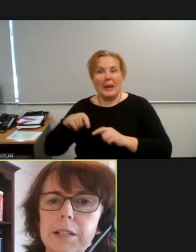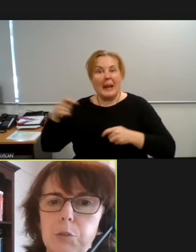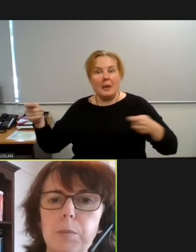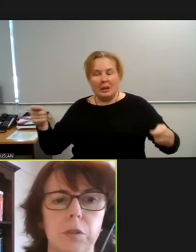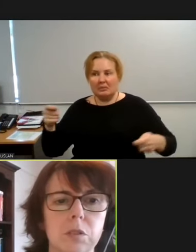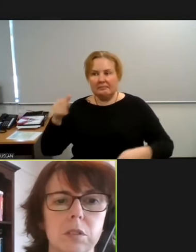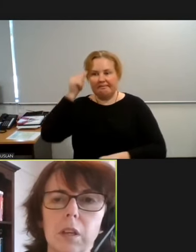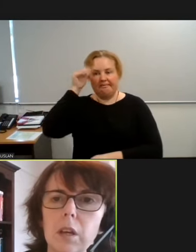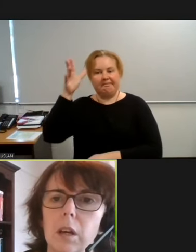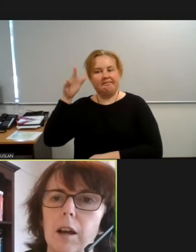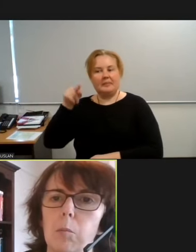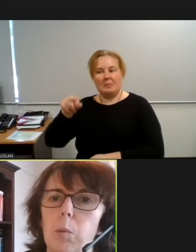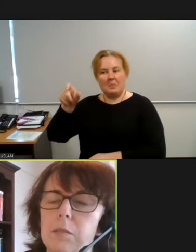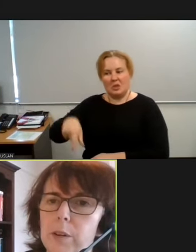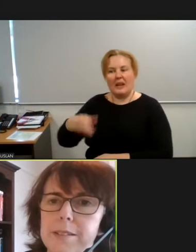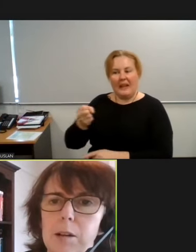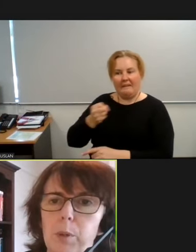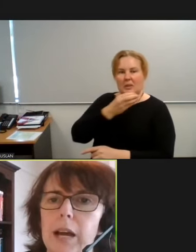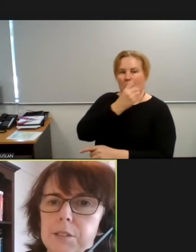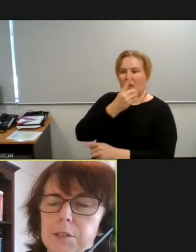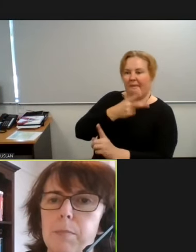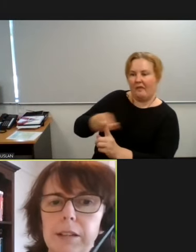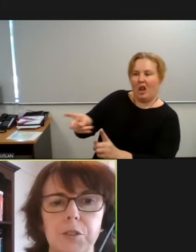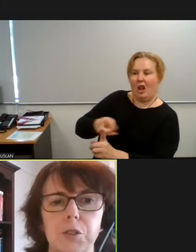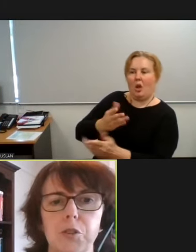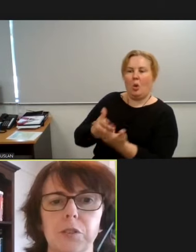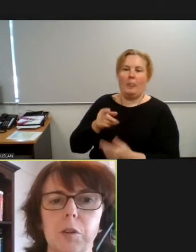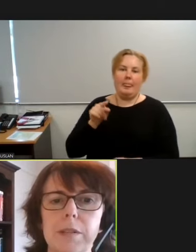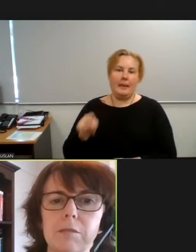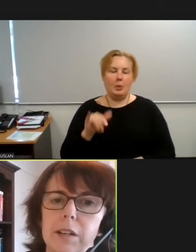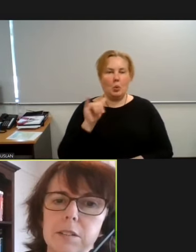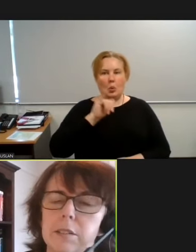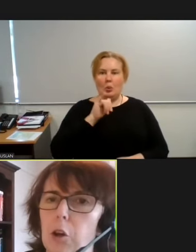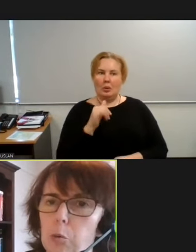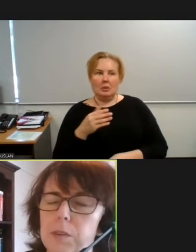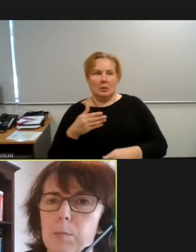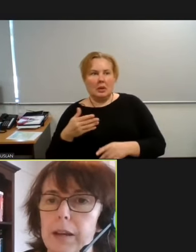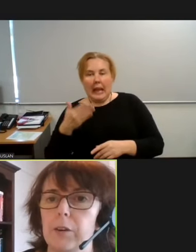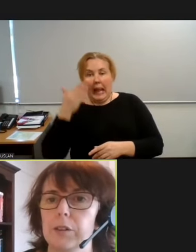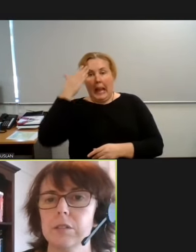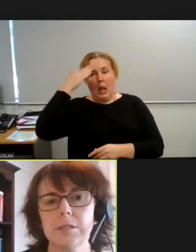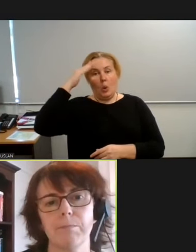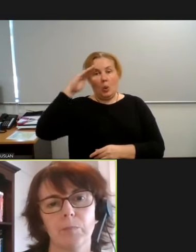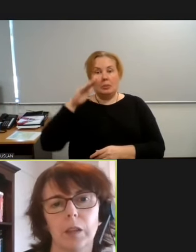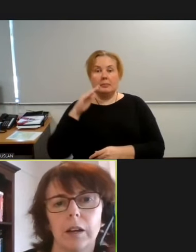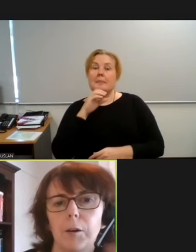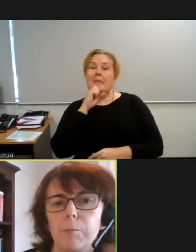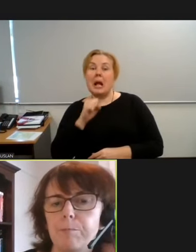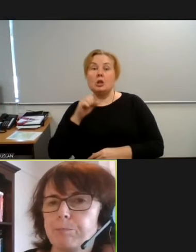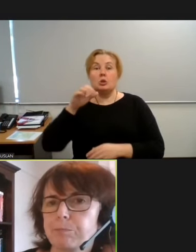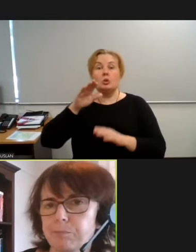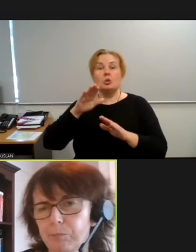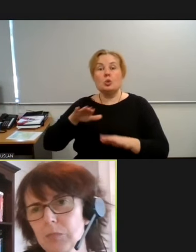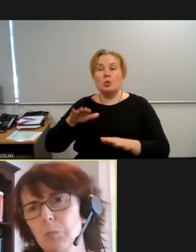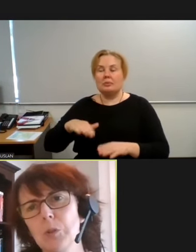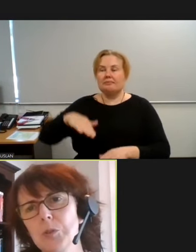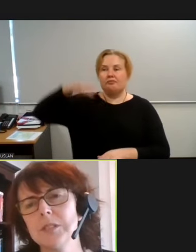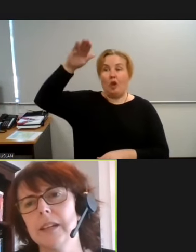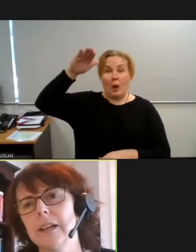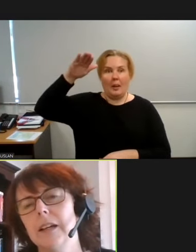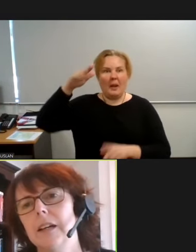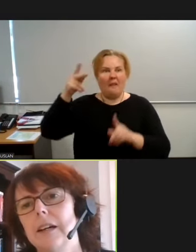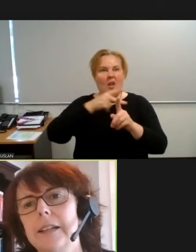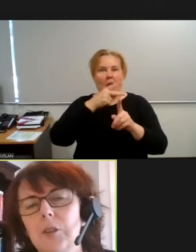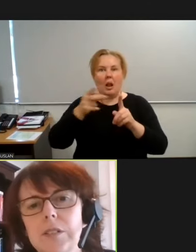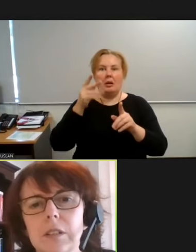around elder abuse, where, for example, adult male children are being violent in the home with their parents. We're also